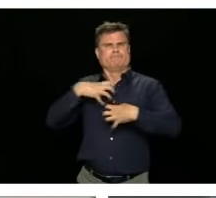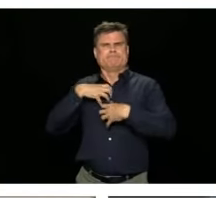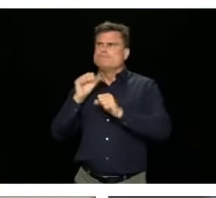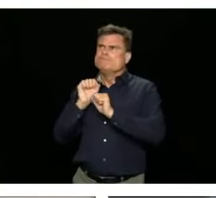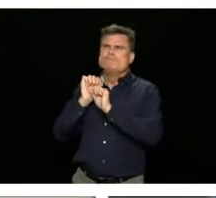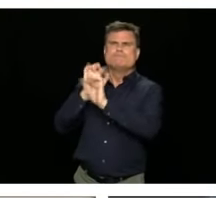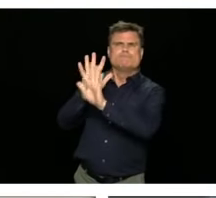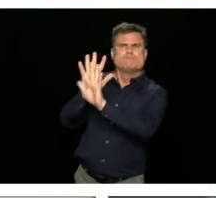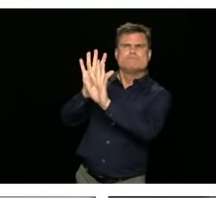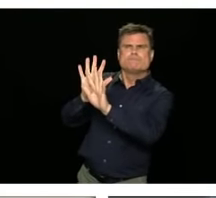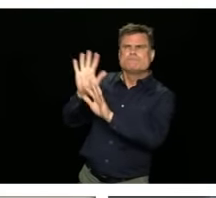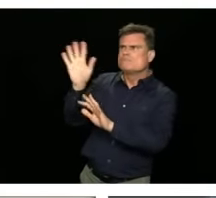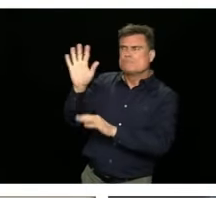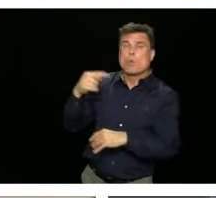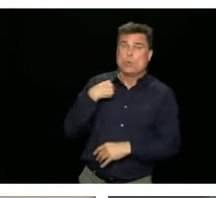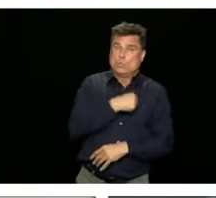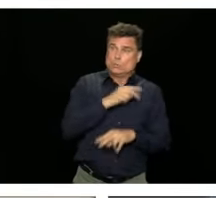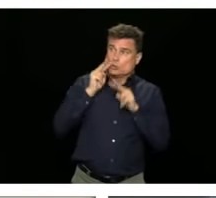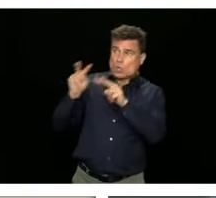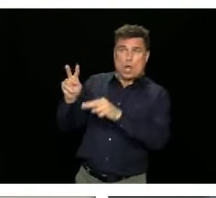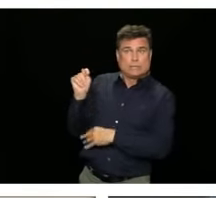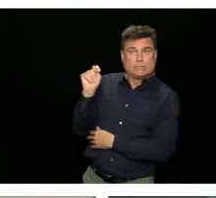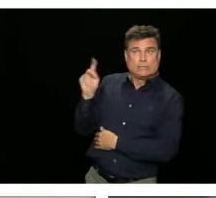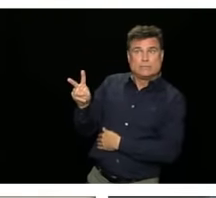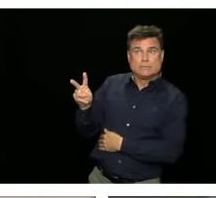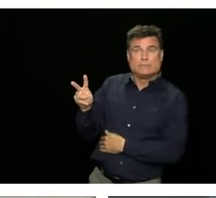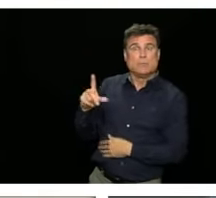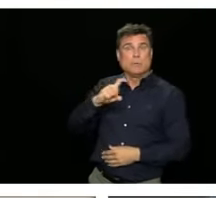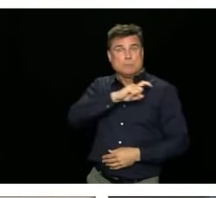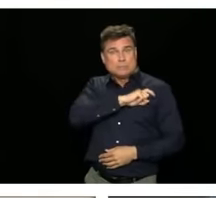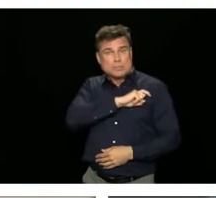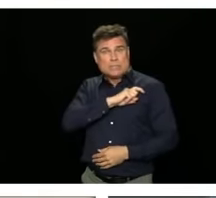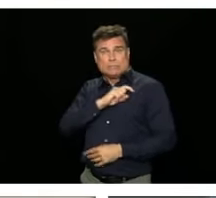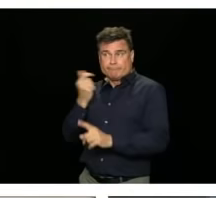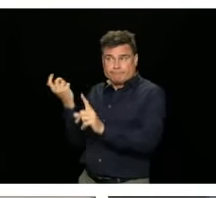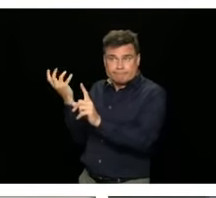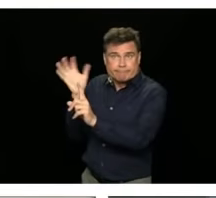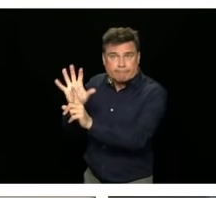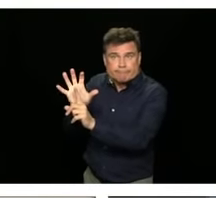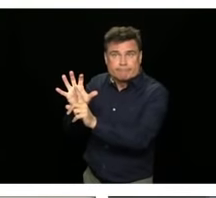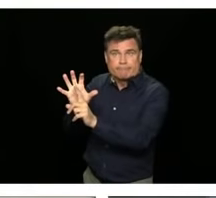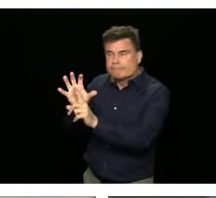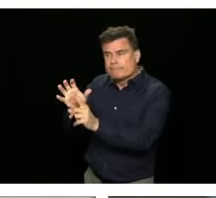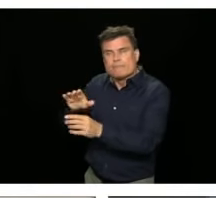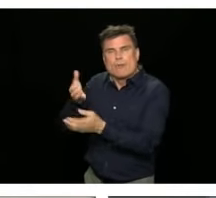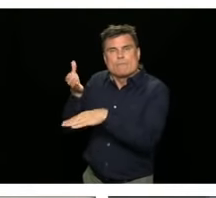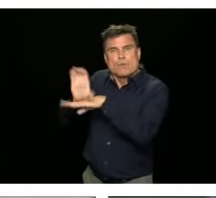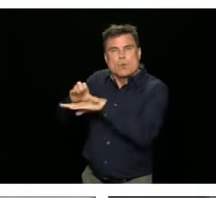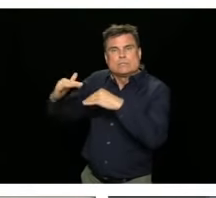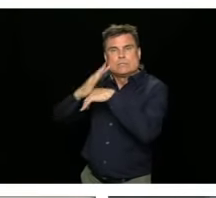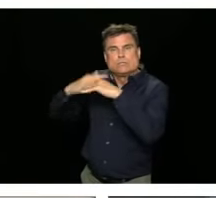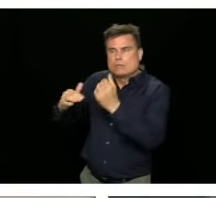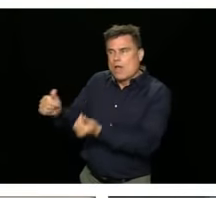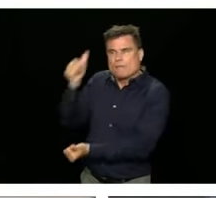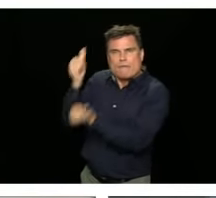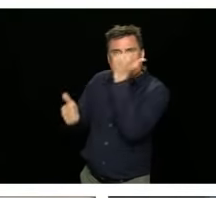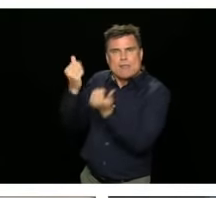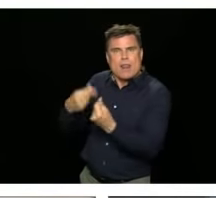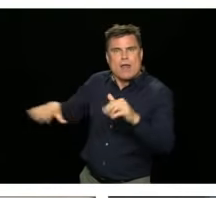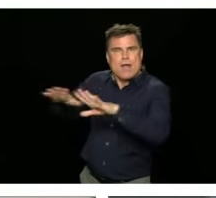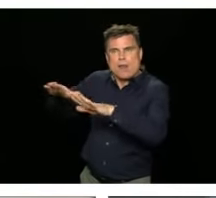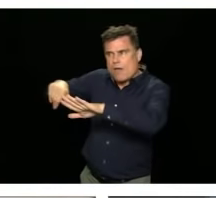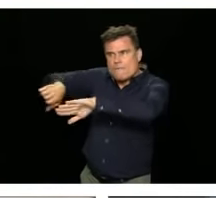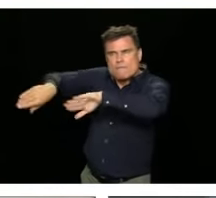communities. And I think, you know, when I look at the core of the issue, as I spent a lot of time studying this